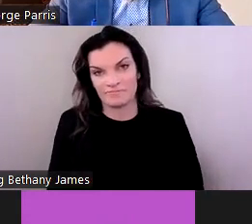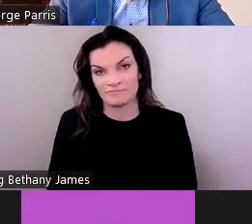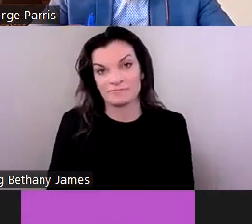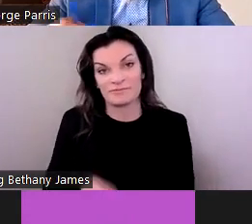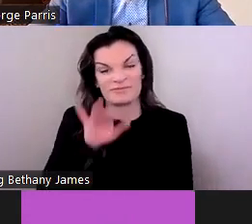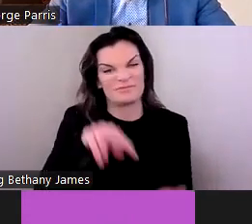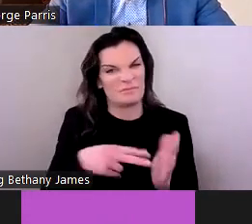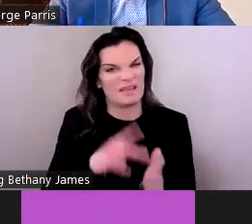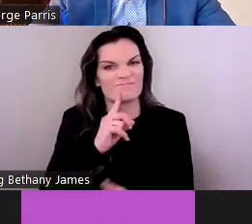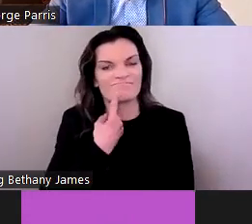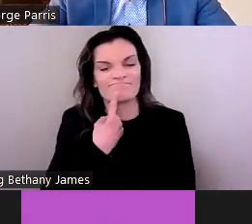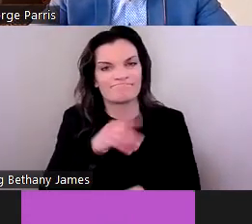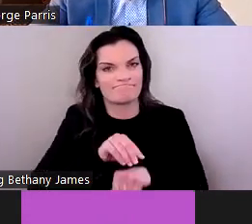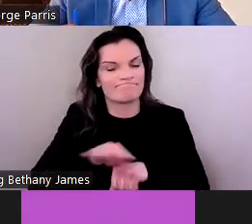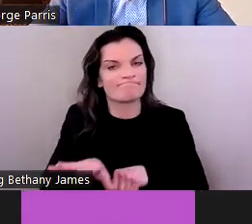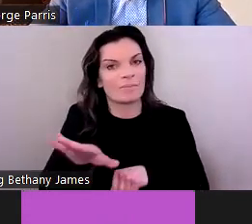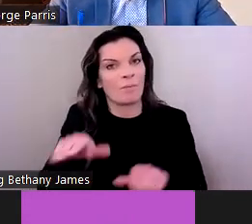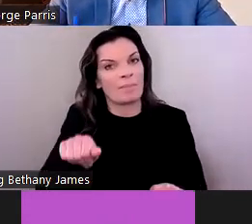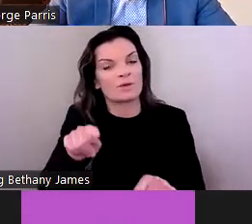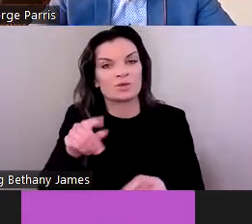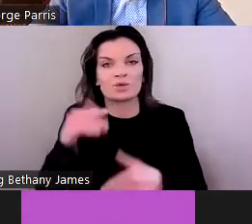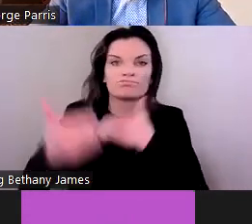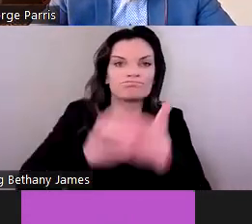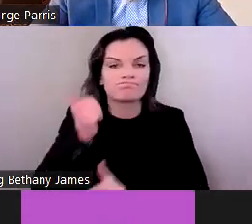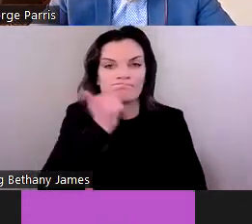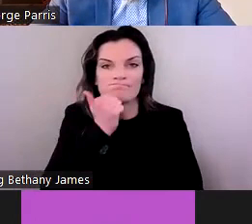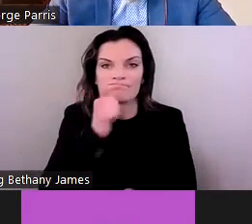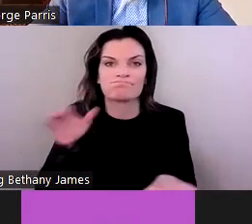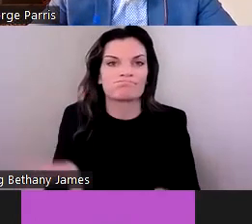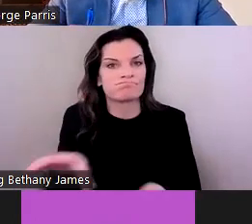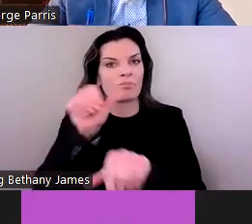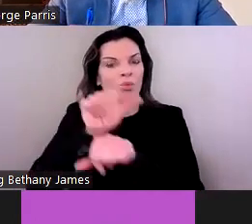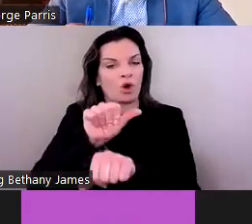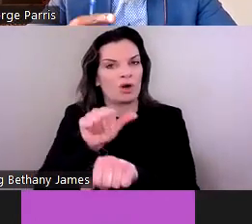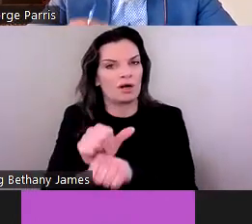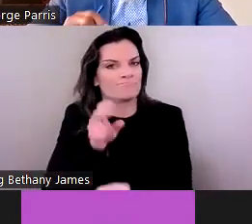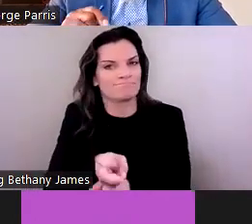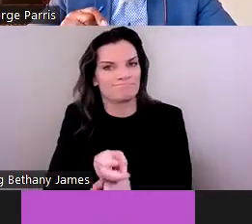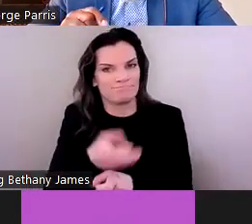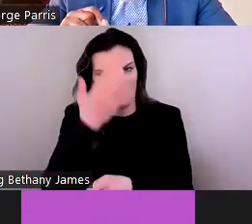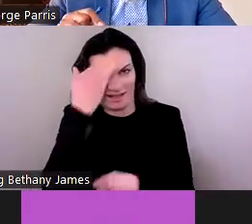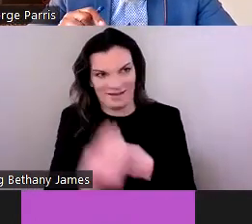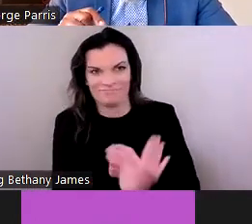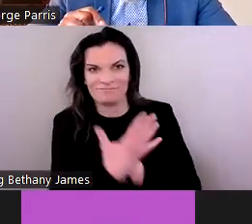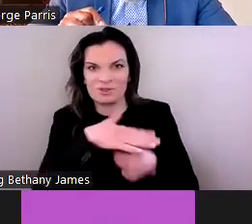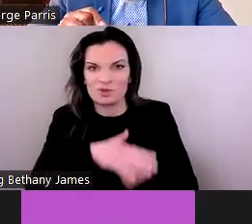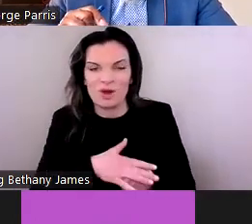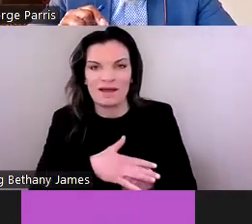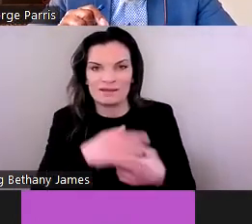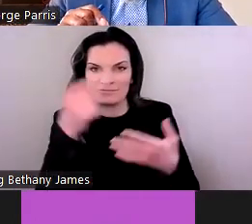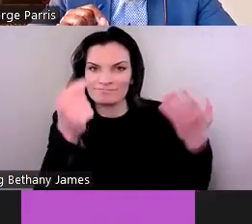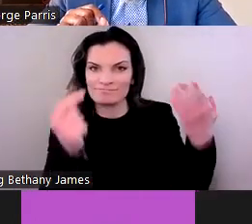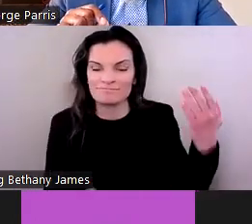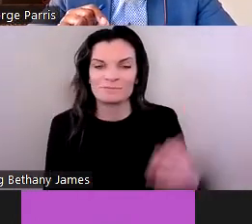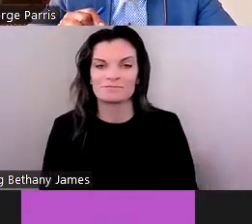individuals and their ability to cope and function effectively at work. This statistics really